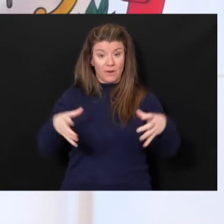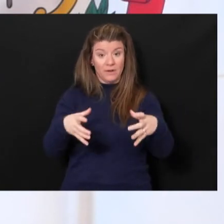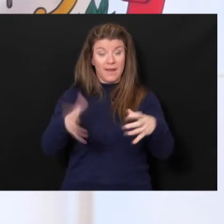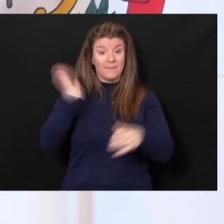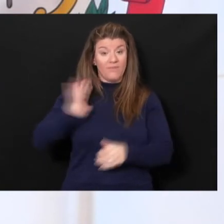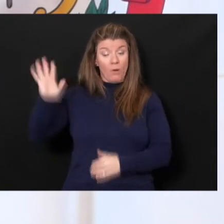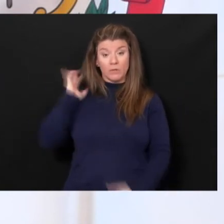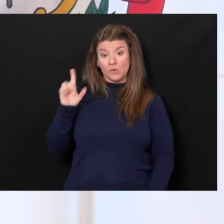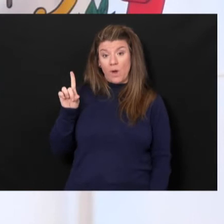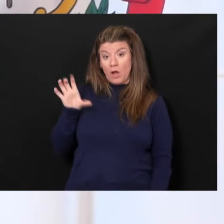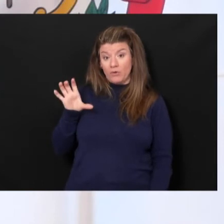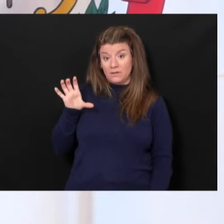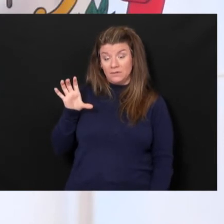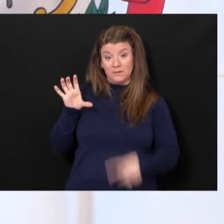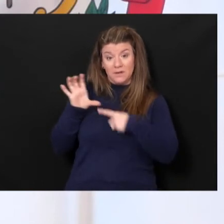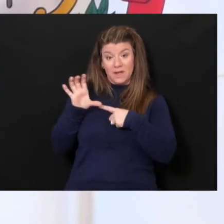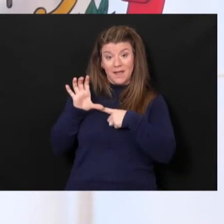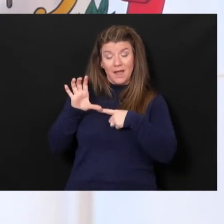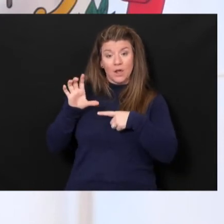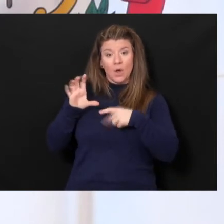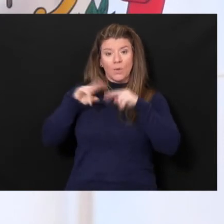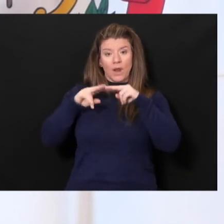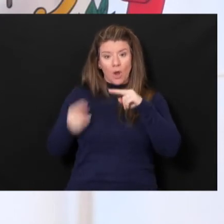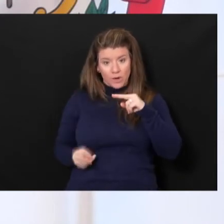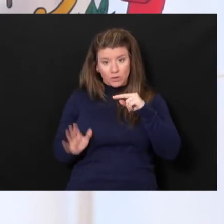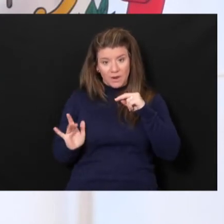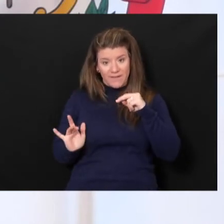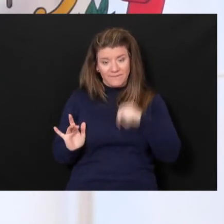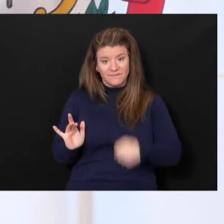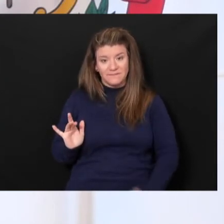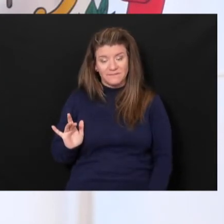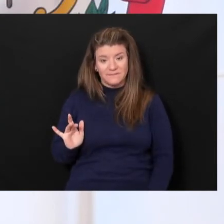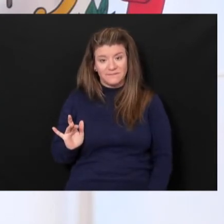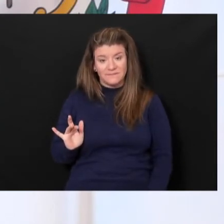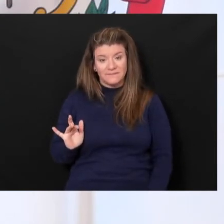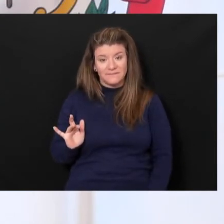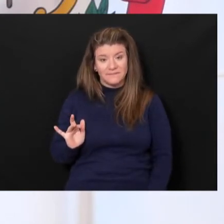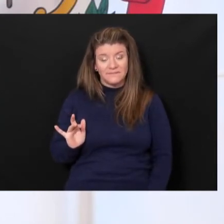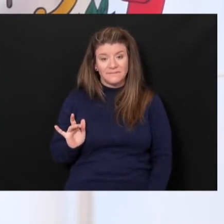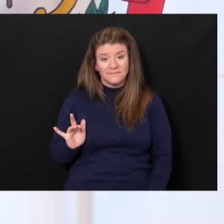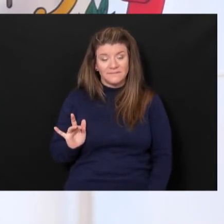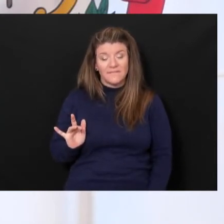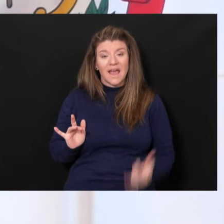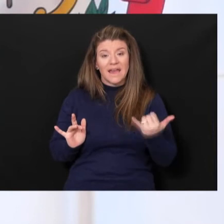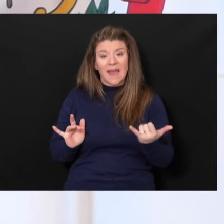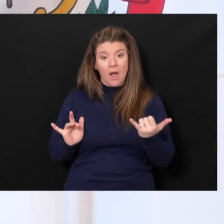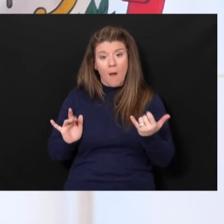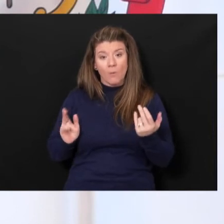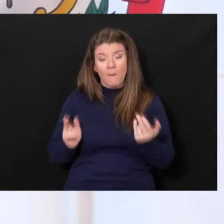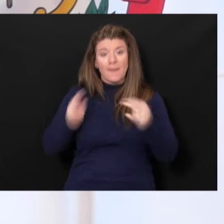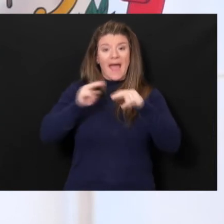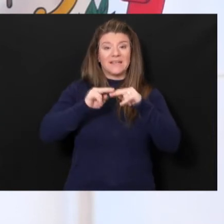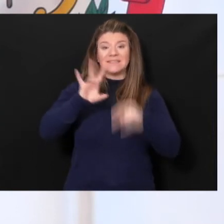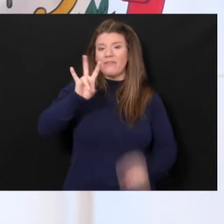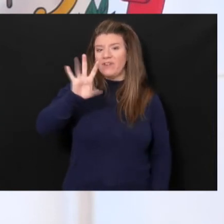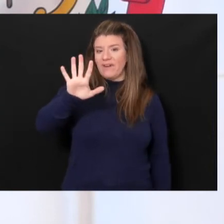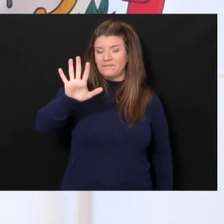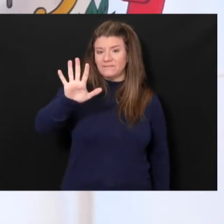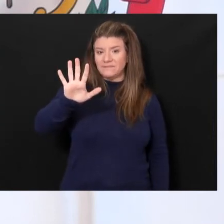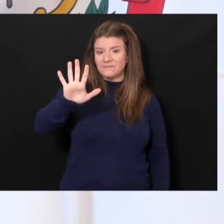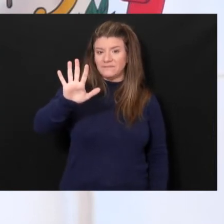100. We lowered it to 25. We're now raising it back to 75.